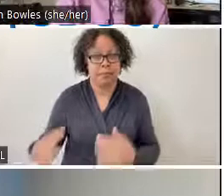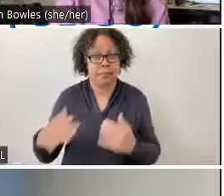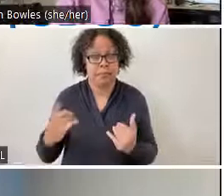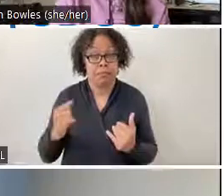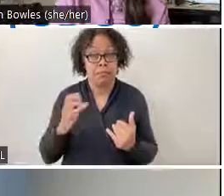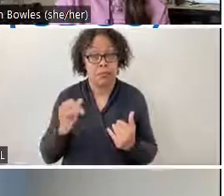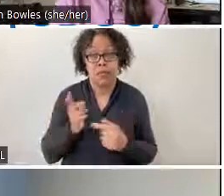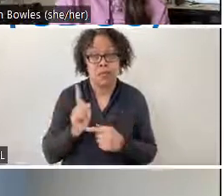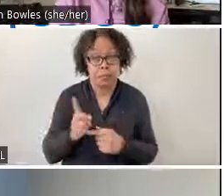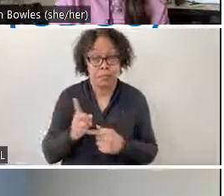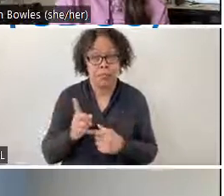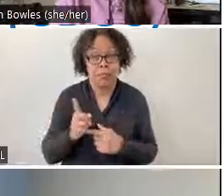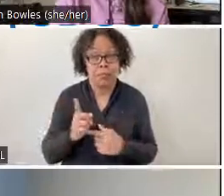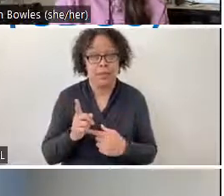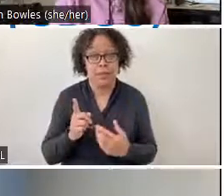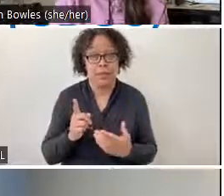few moments,